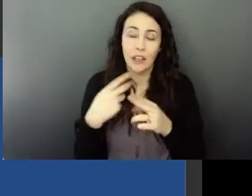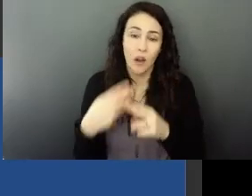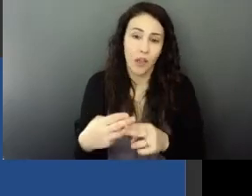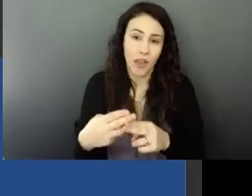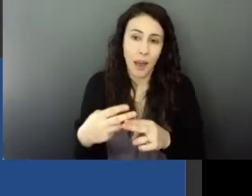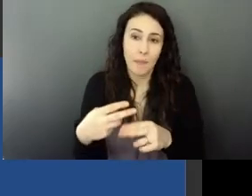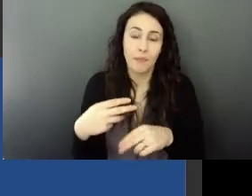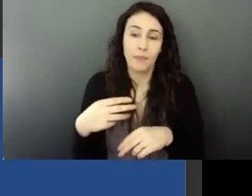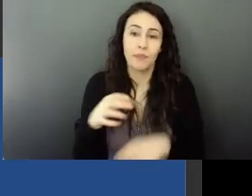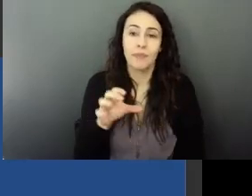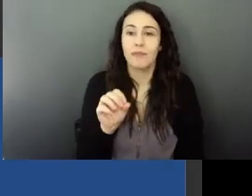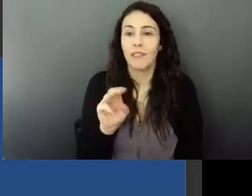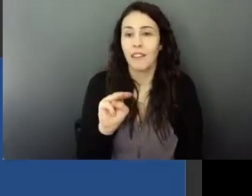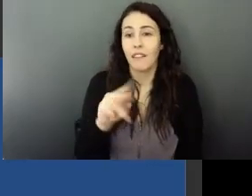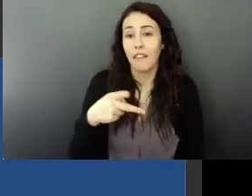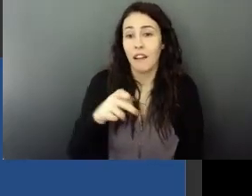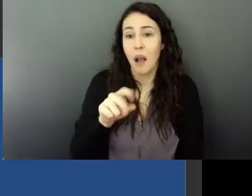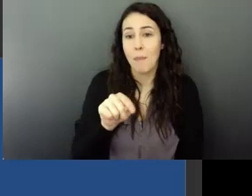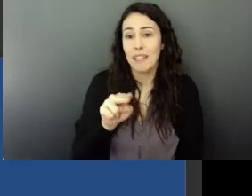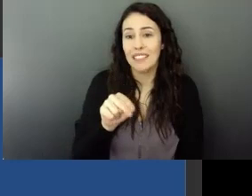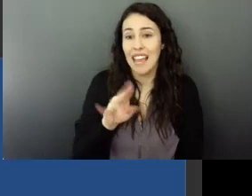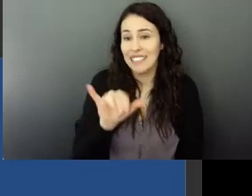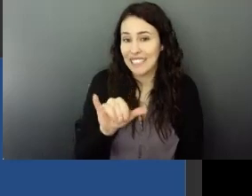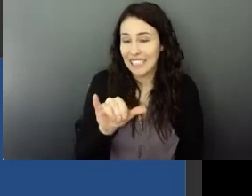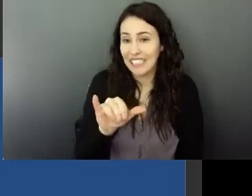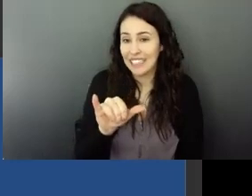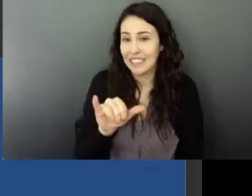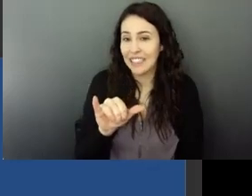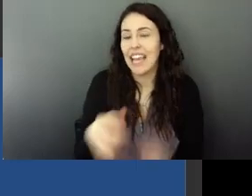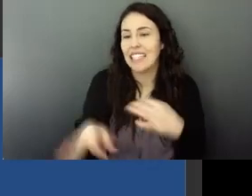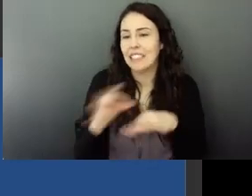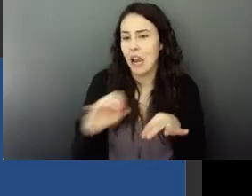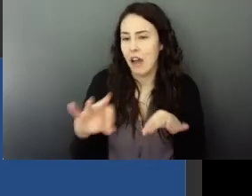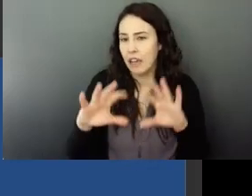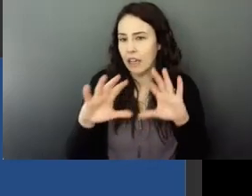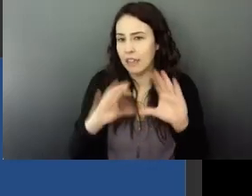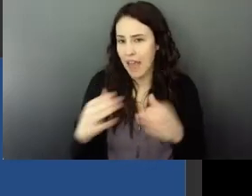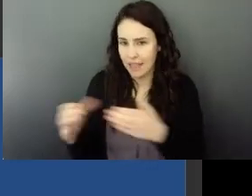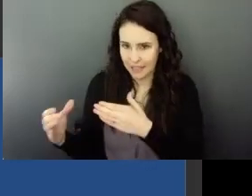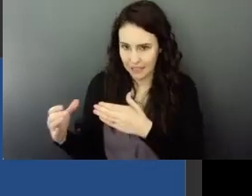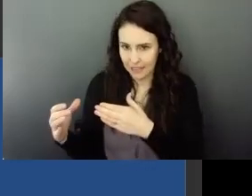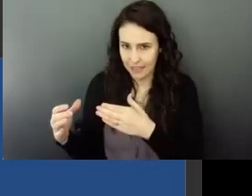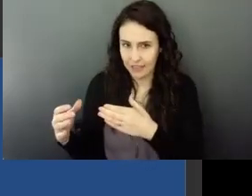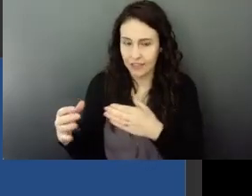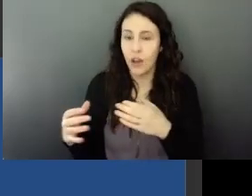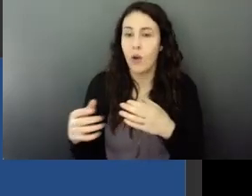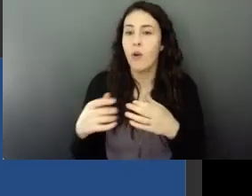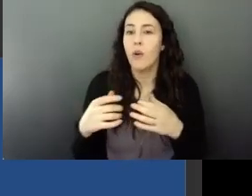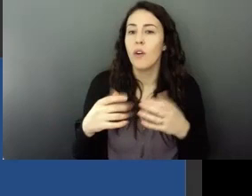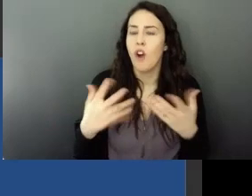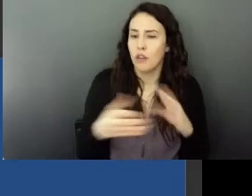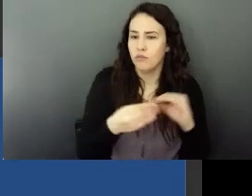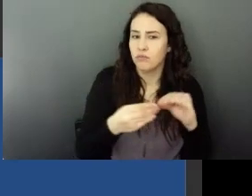competencies rather than classes. And within the competencies, they talked about backward design. Well, there